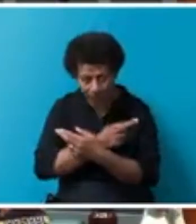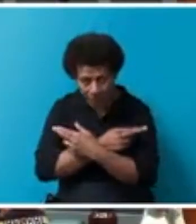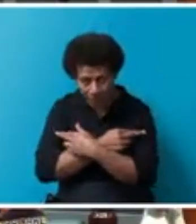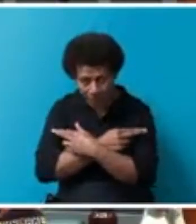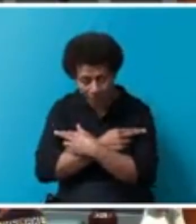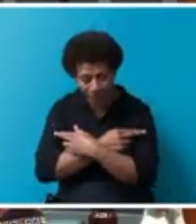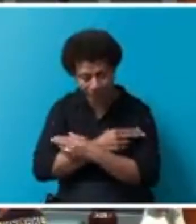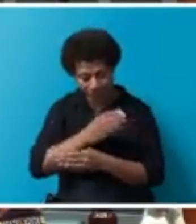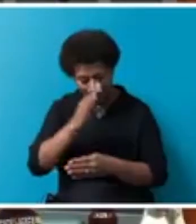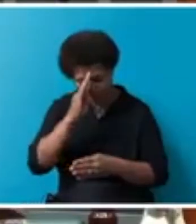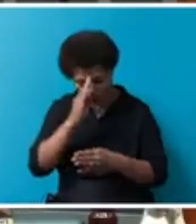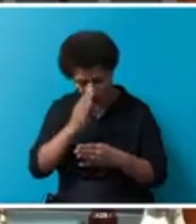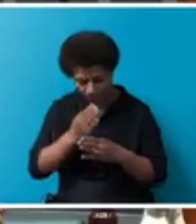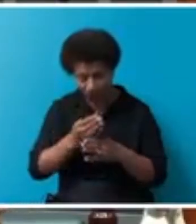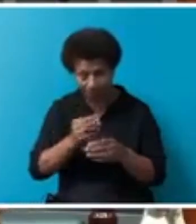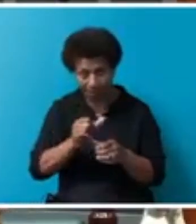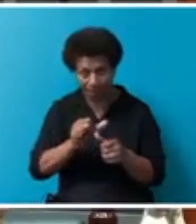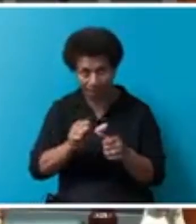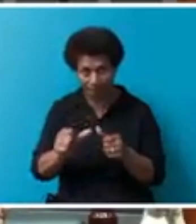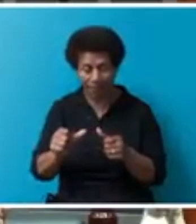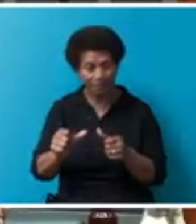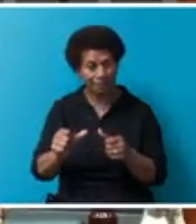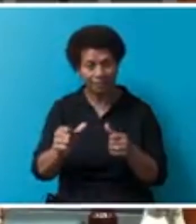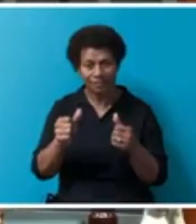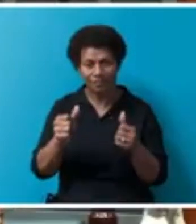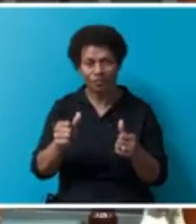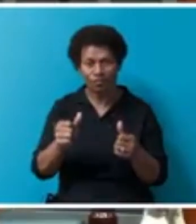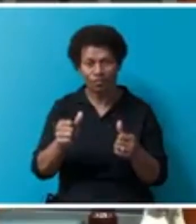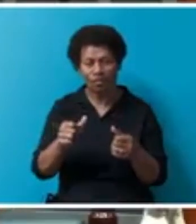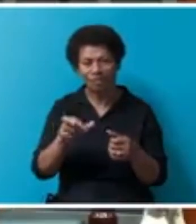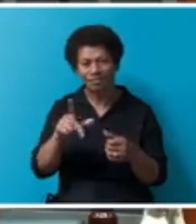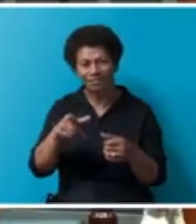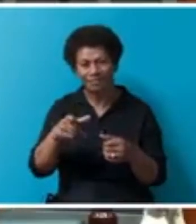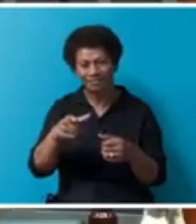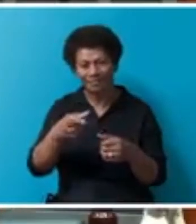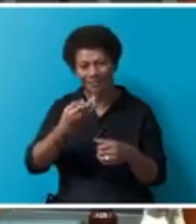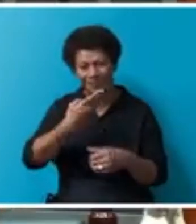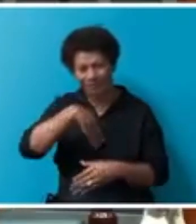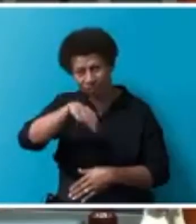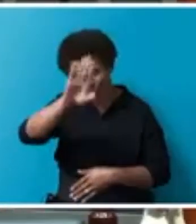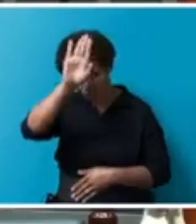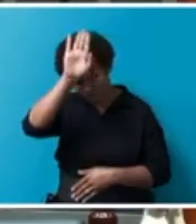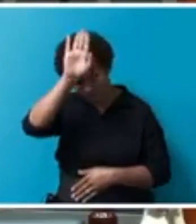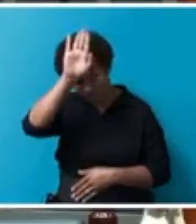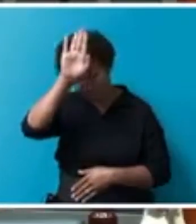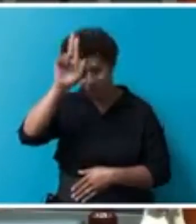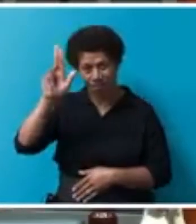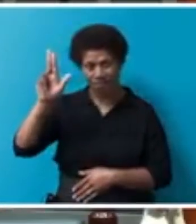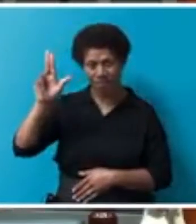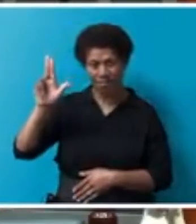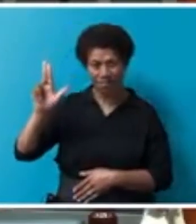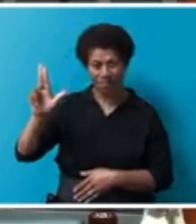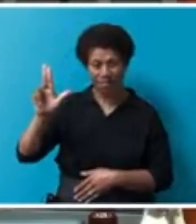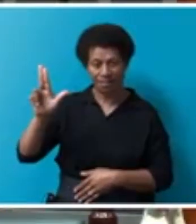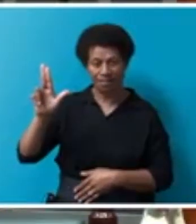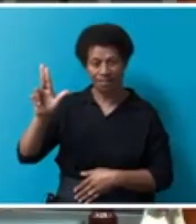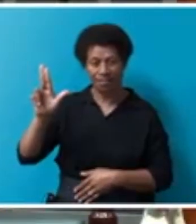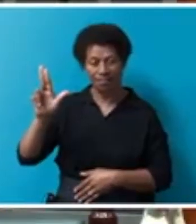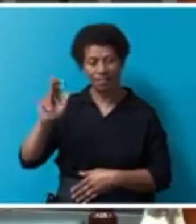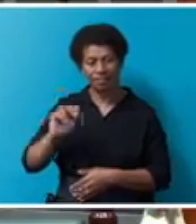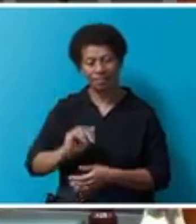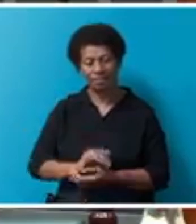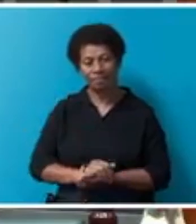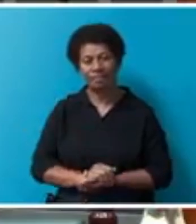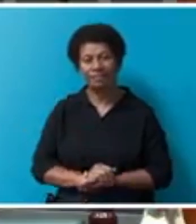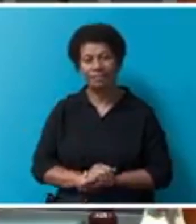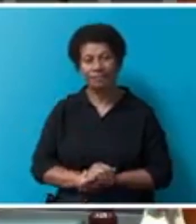binaka, kena sama idama binaka na songan ibang nubi beira sa kana turang tuinayaw, asaw ni buno kolau tuinayaw.